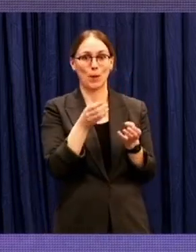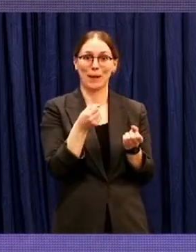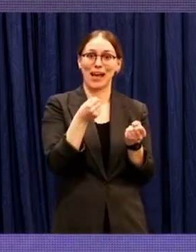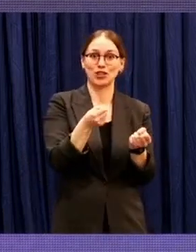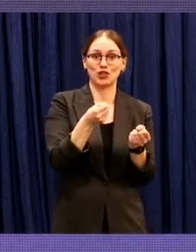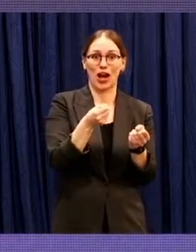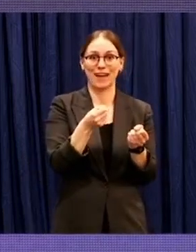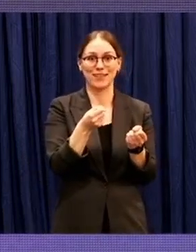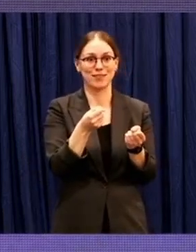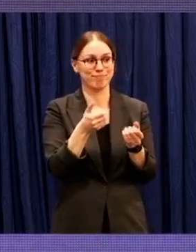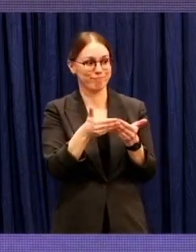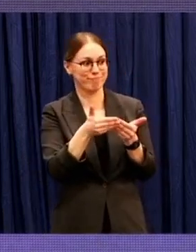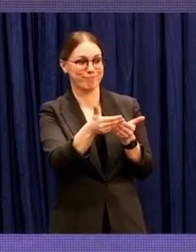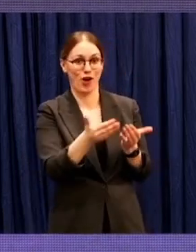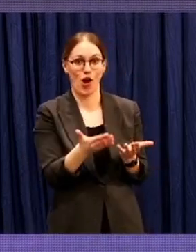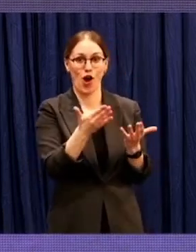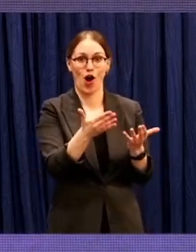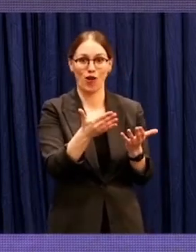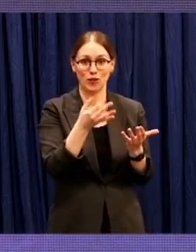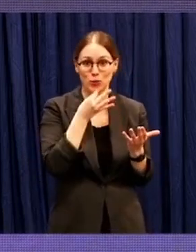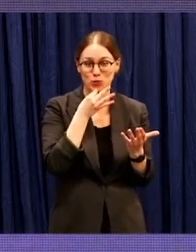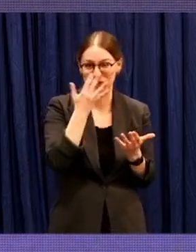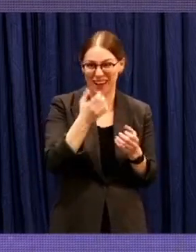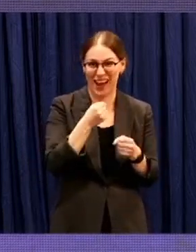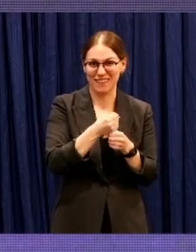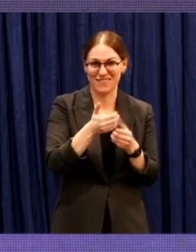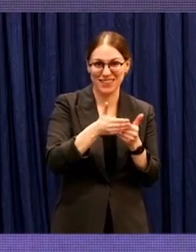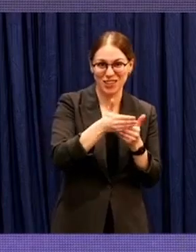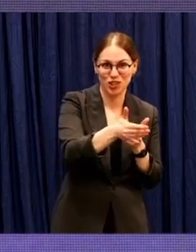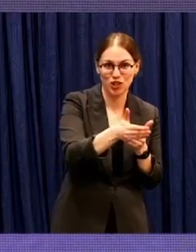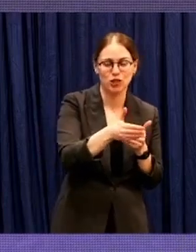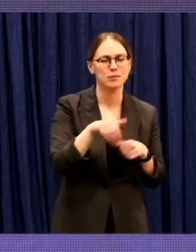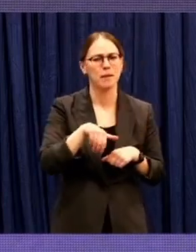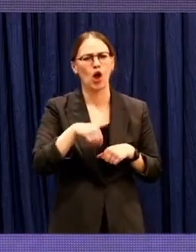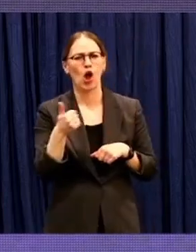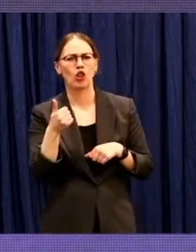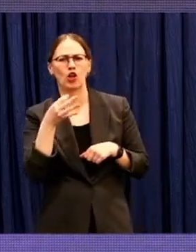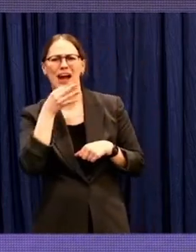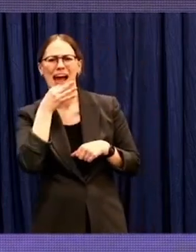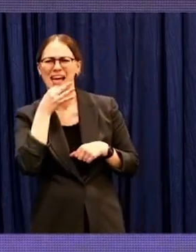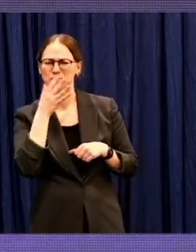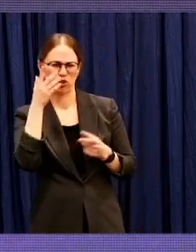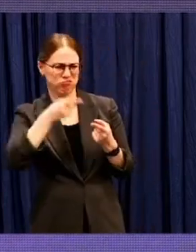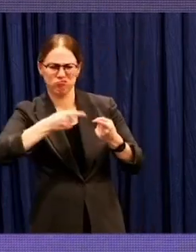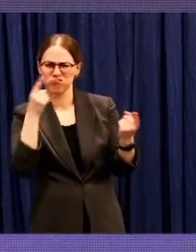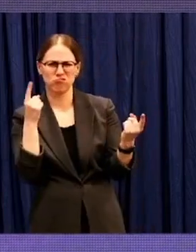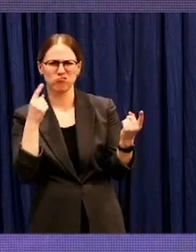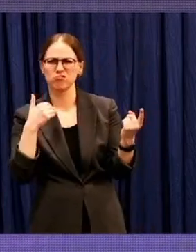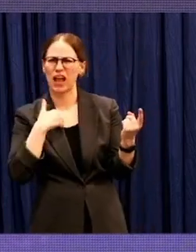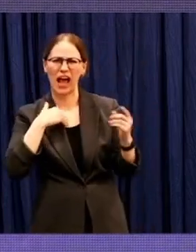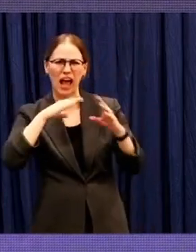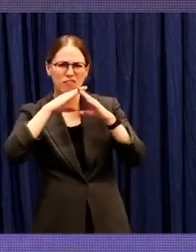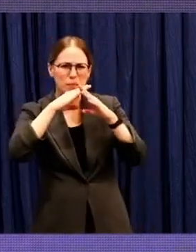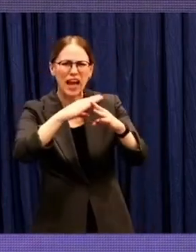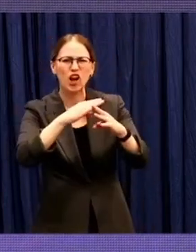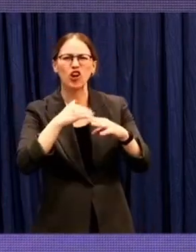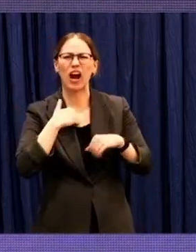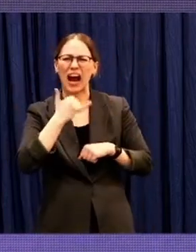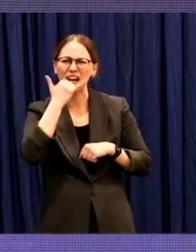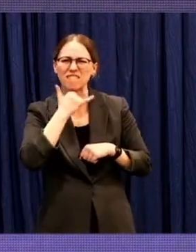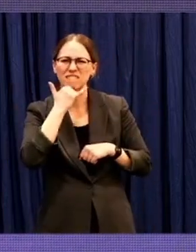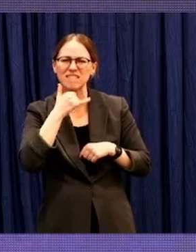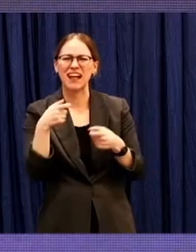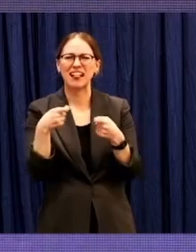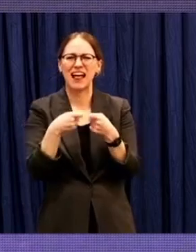5 years. And other experts who insisted, no, there are technological barriers or policy barriers that means